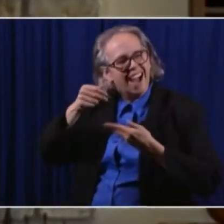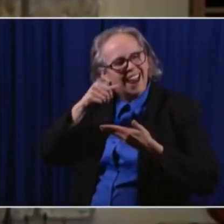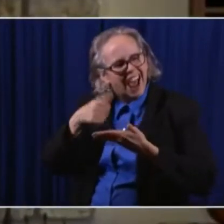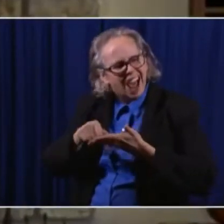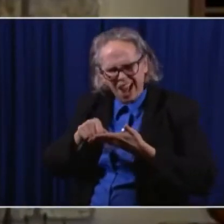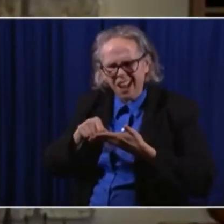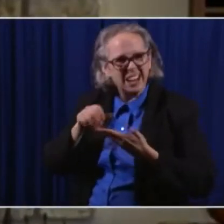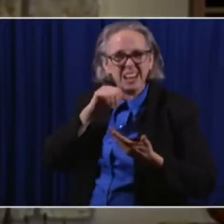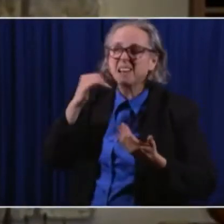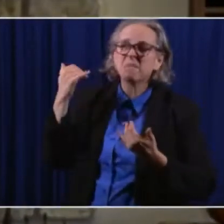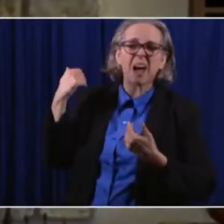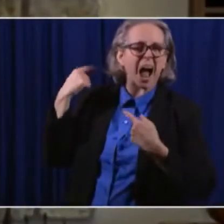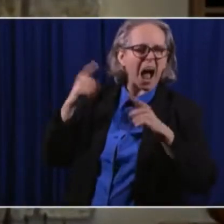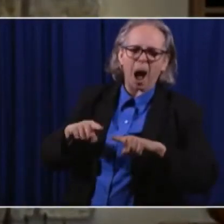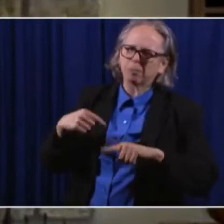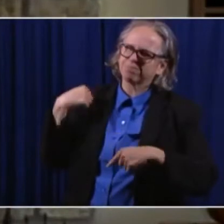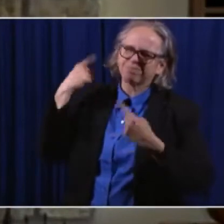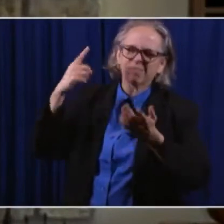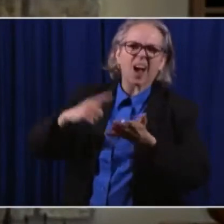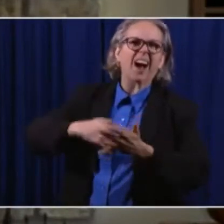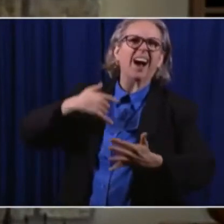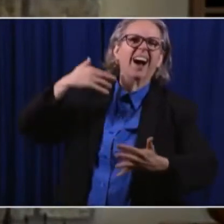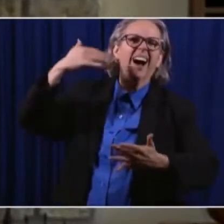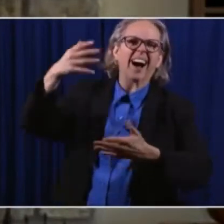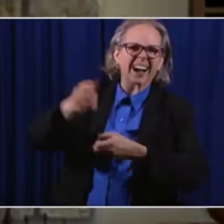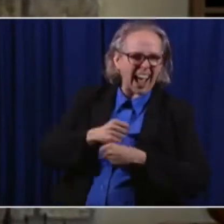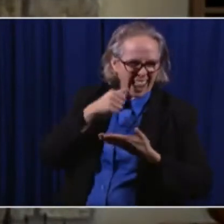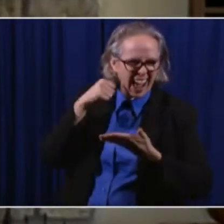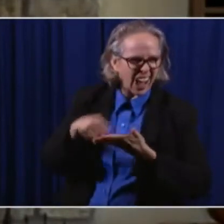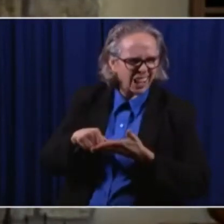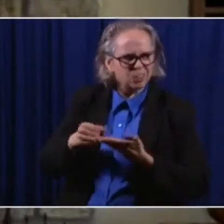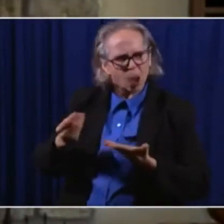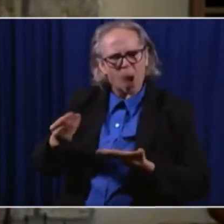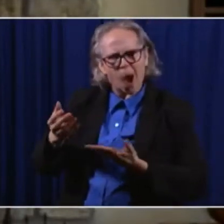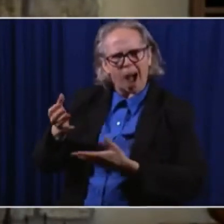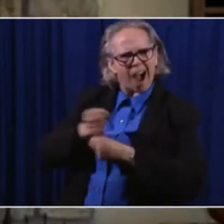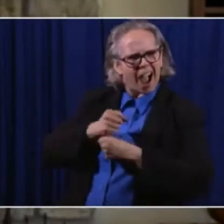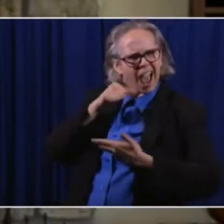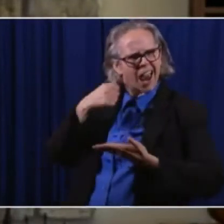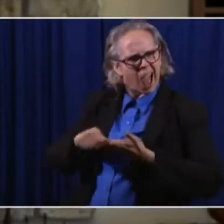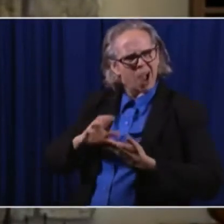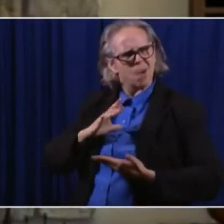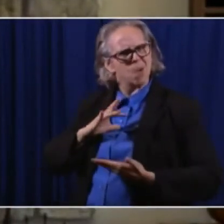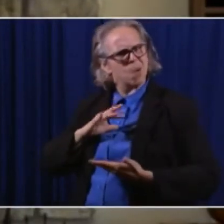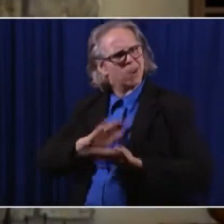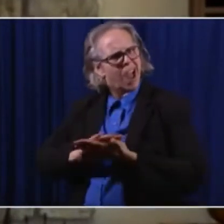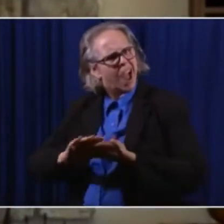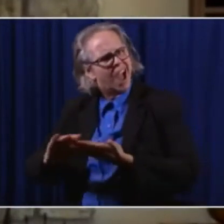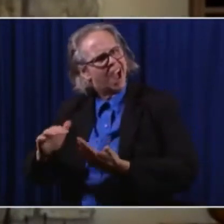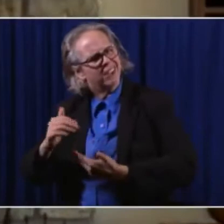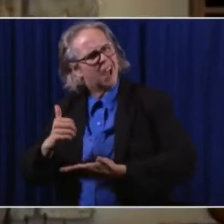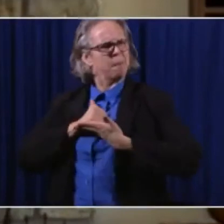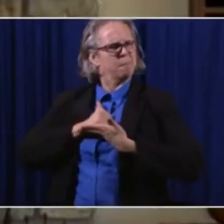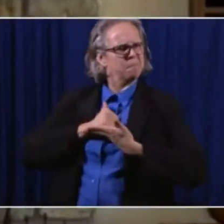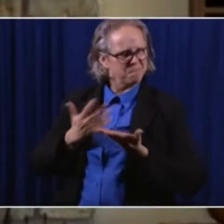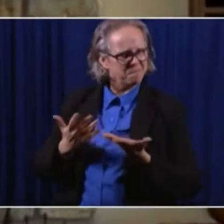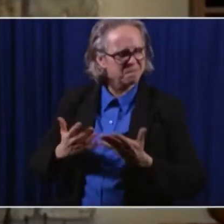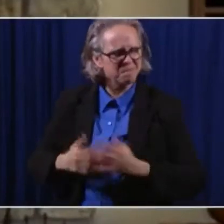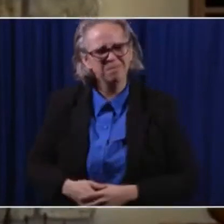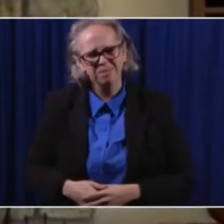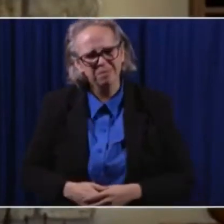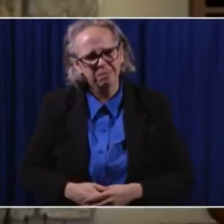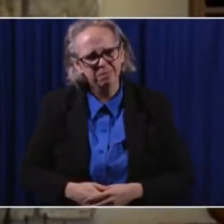that. Again, something positive that we can do during this time. Something we did back in the spring.